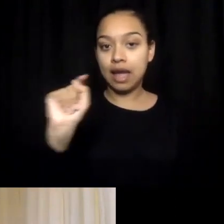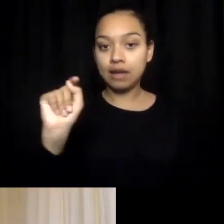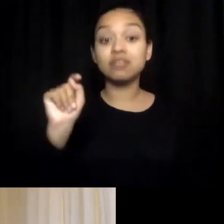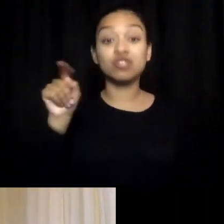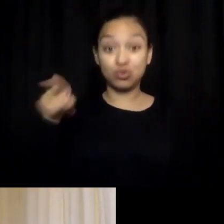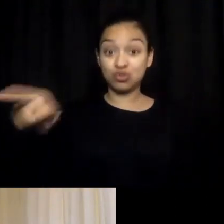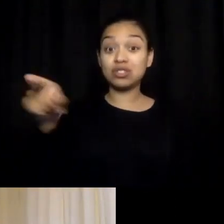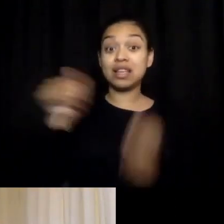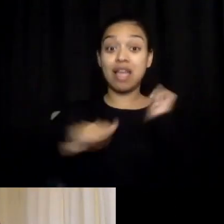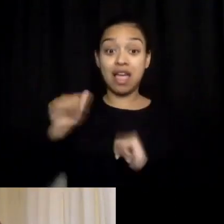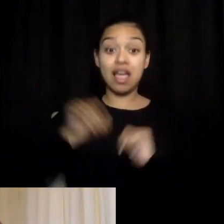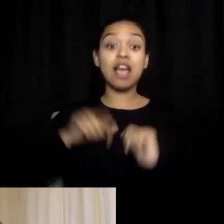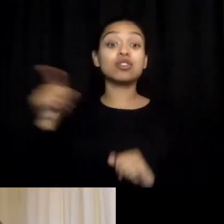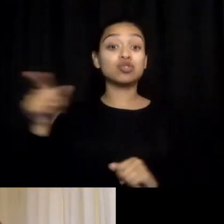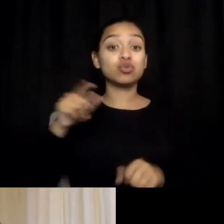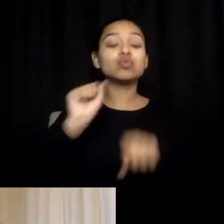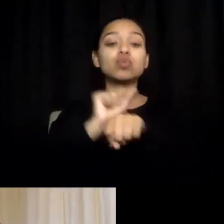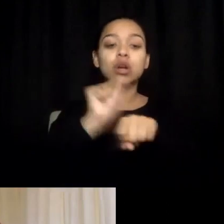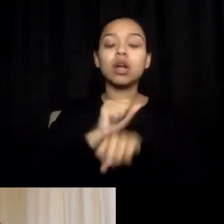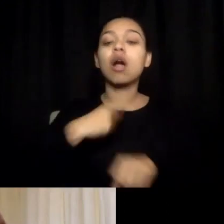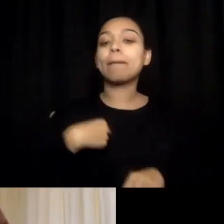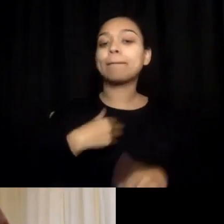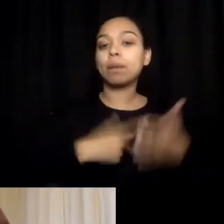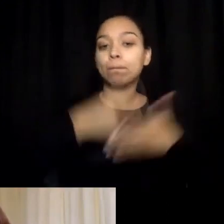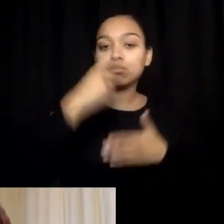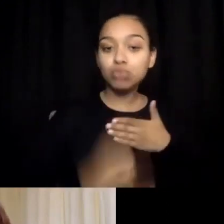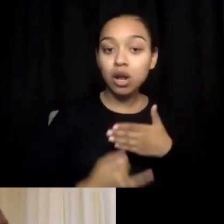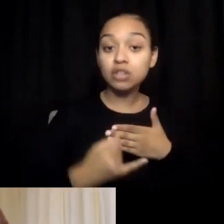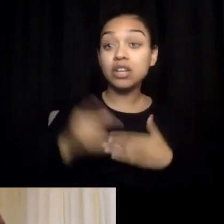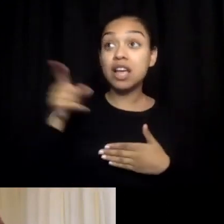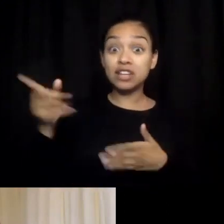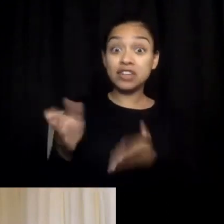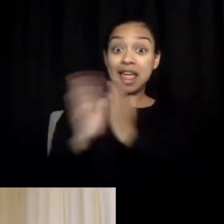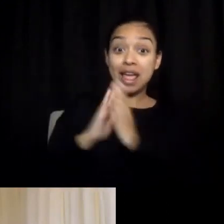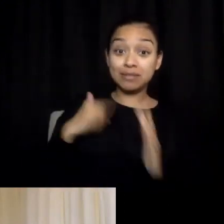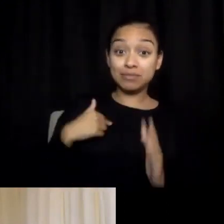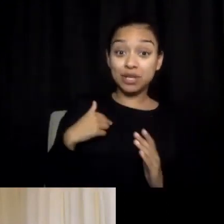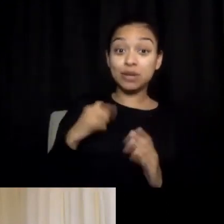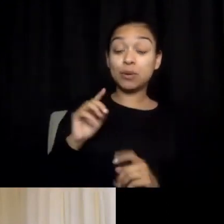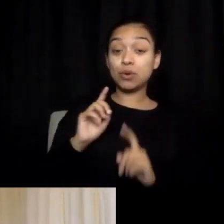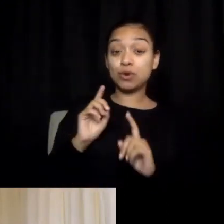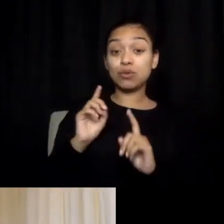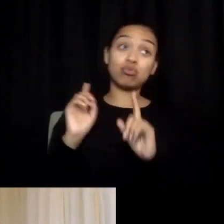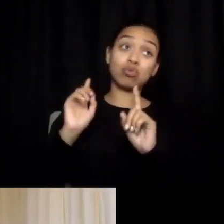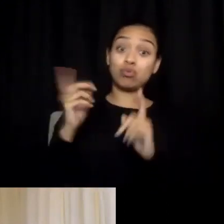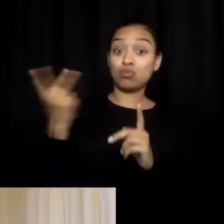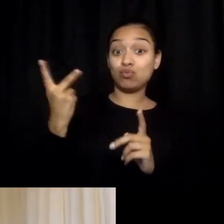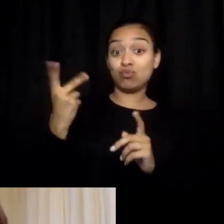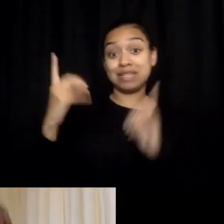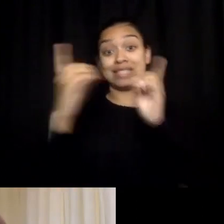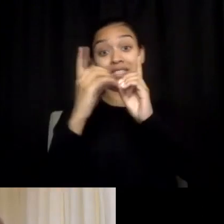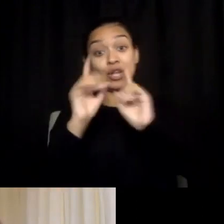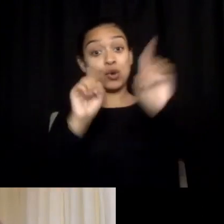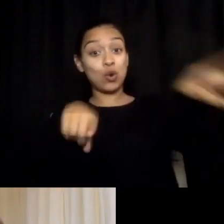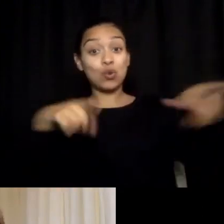Lifetime sitcom called Rita Rocks, and she asked me to be her date to a Cherry Jones benefit.